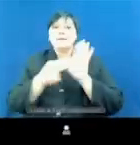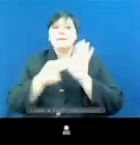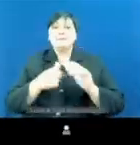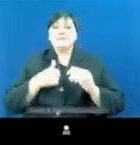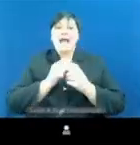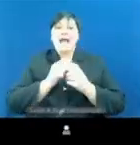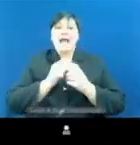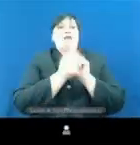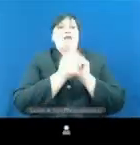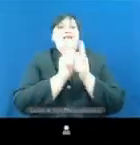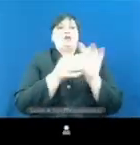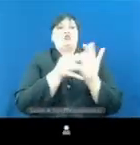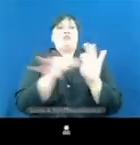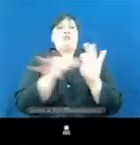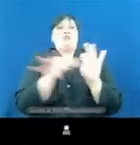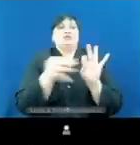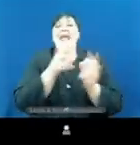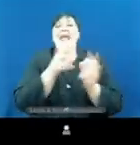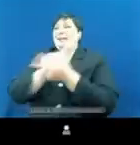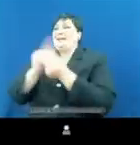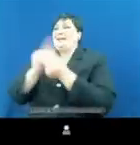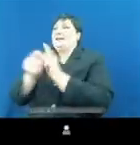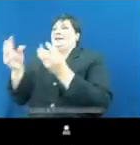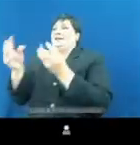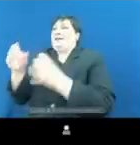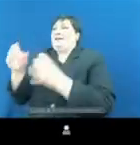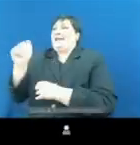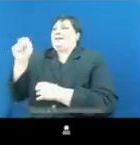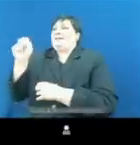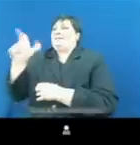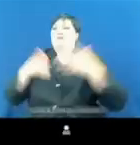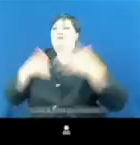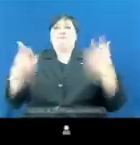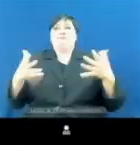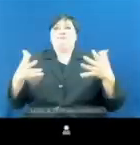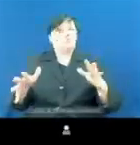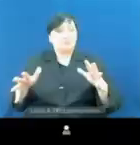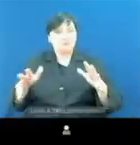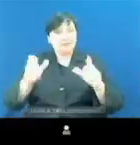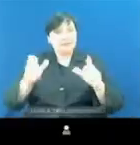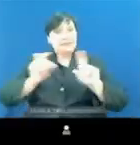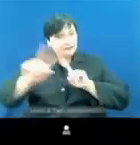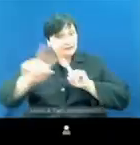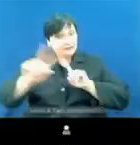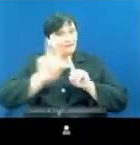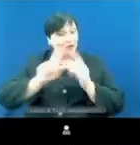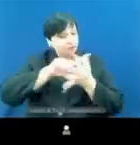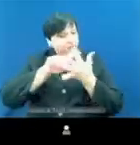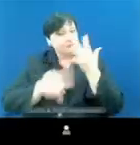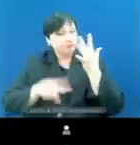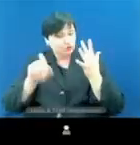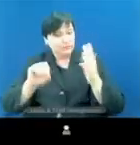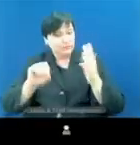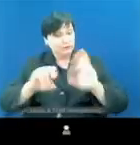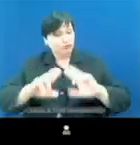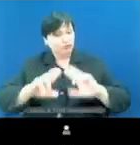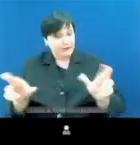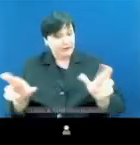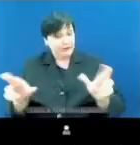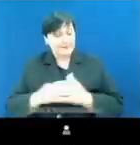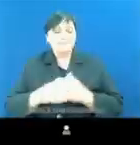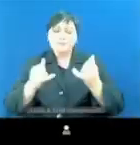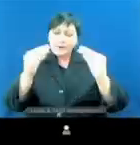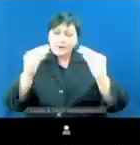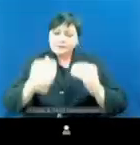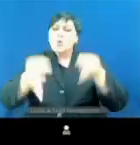another. The second part of it is a courtroom scene, which includes deaf witness testimony, motions,